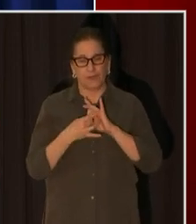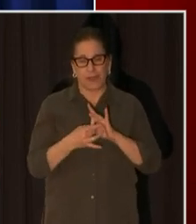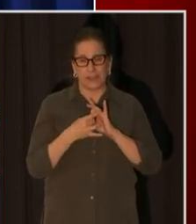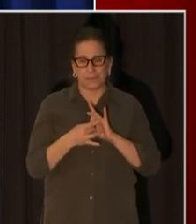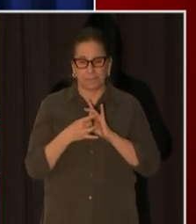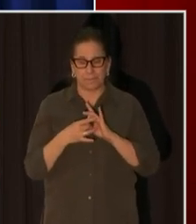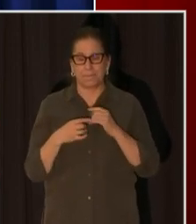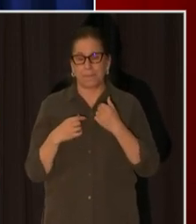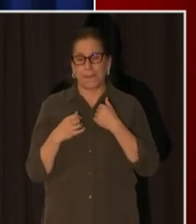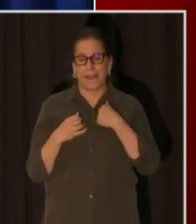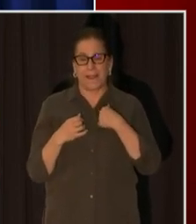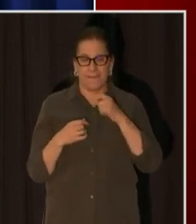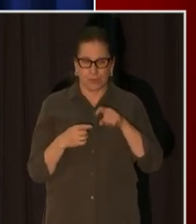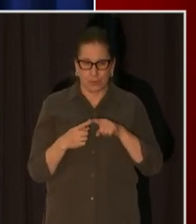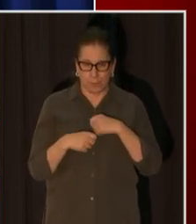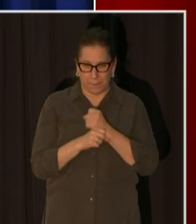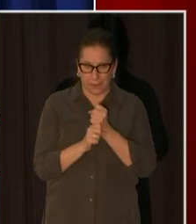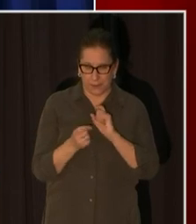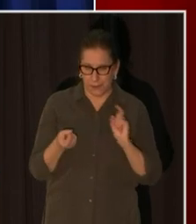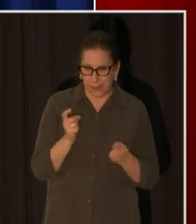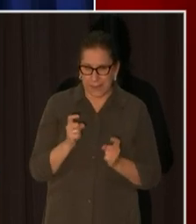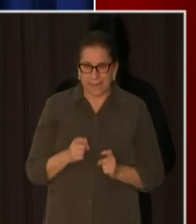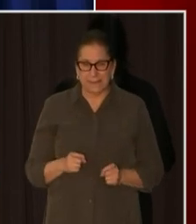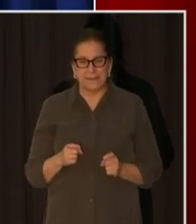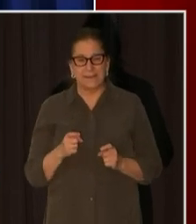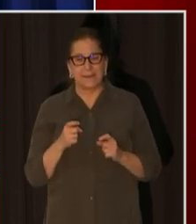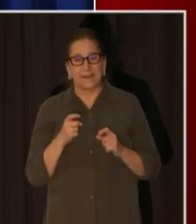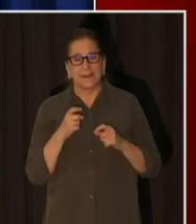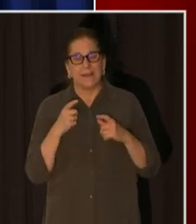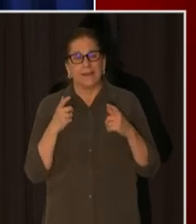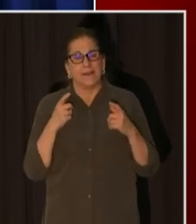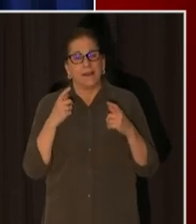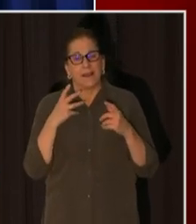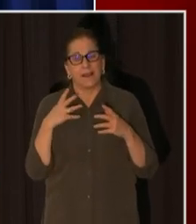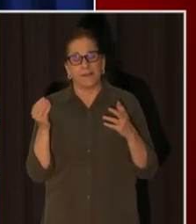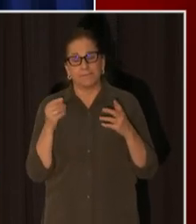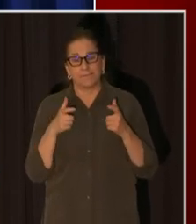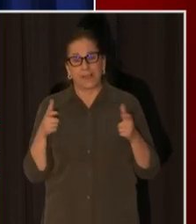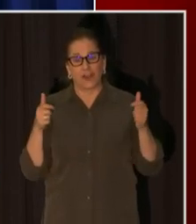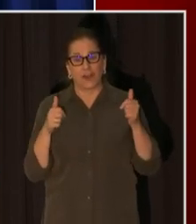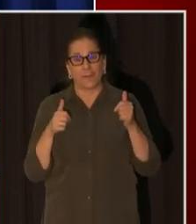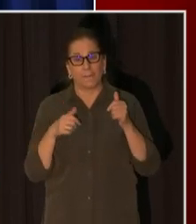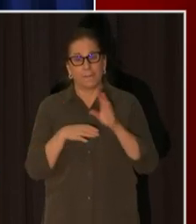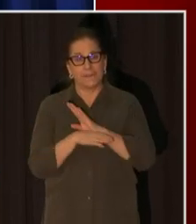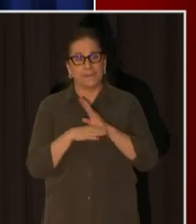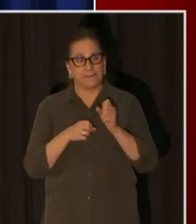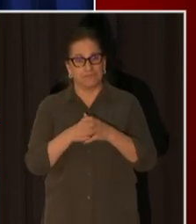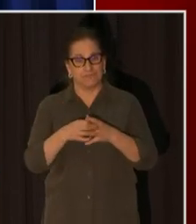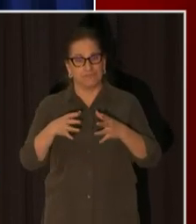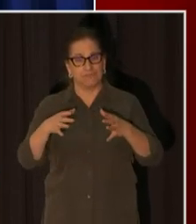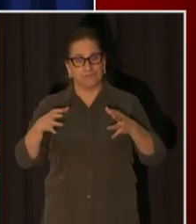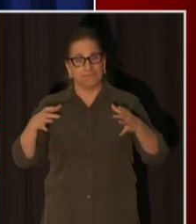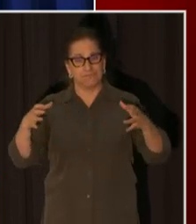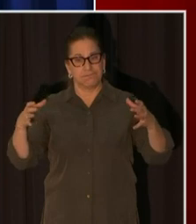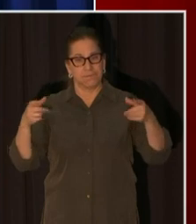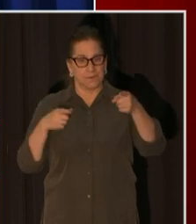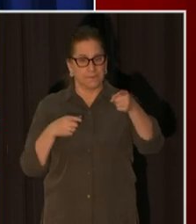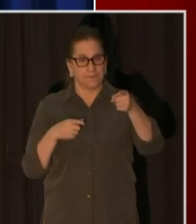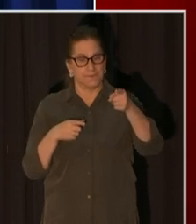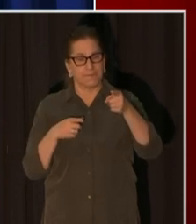go Director Whitfield, and then we'll go down the line to Dr. Perry as well. Well, I'm